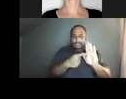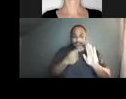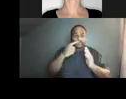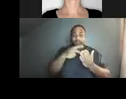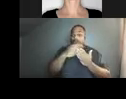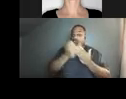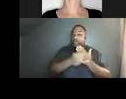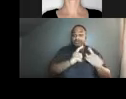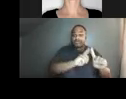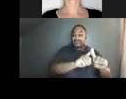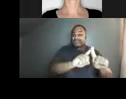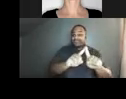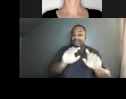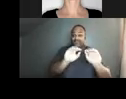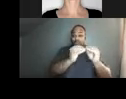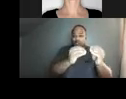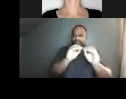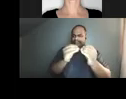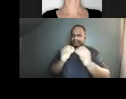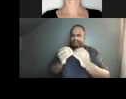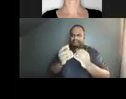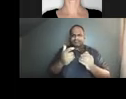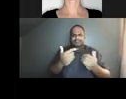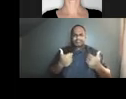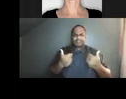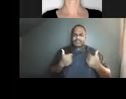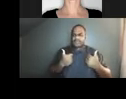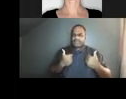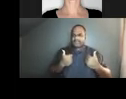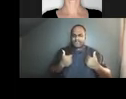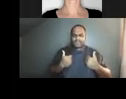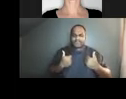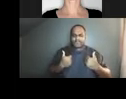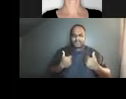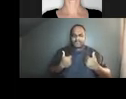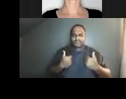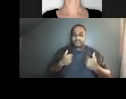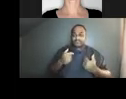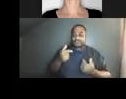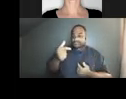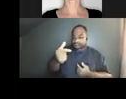projects and organizations that do, for example, gender